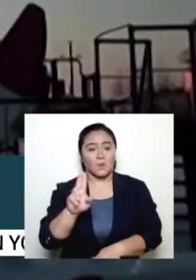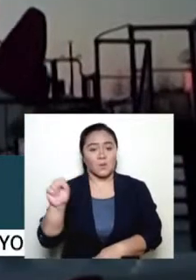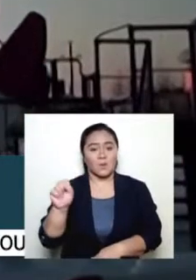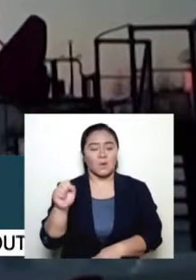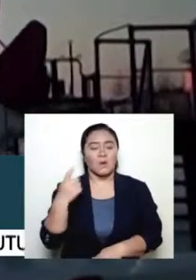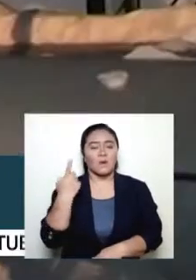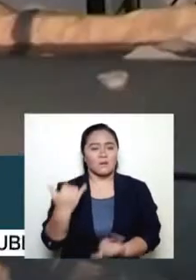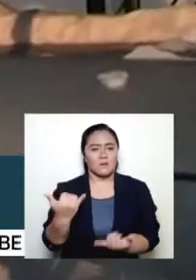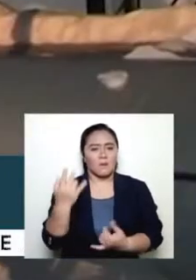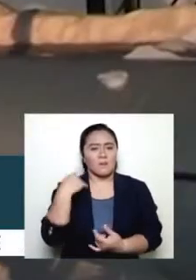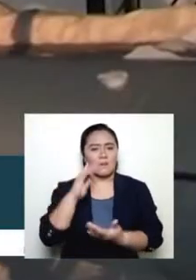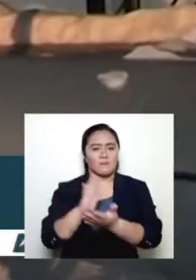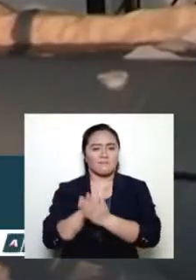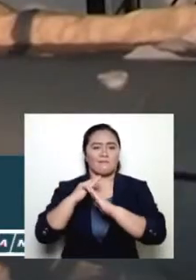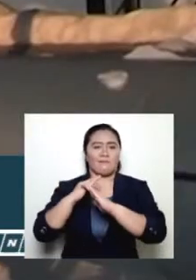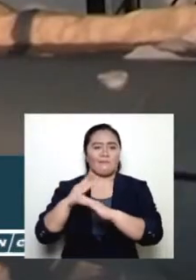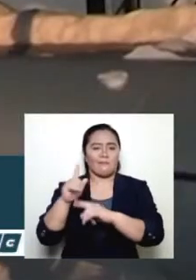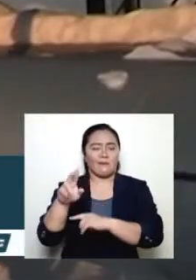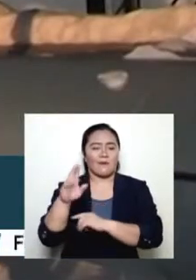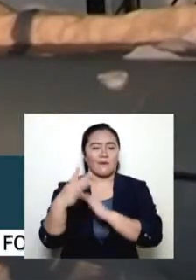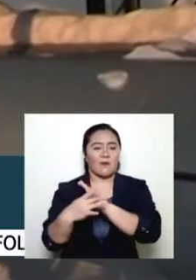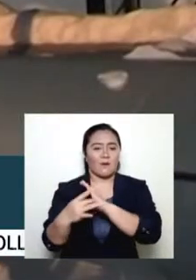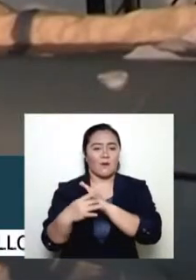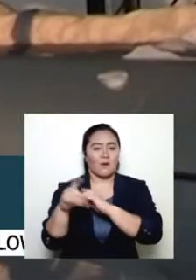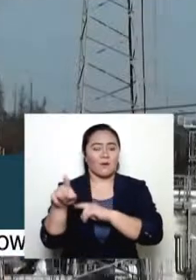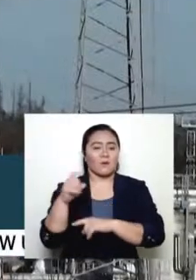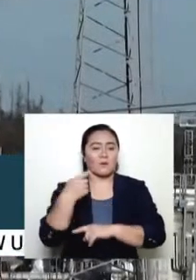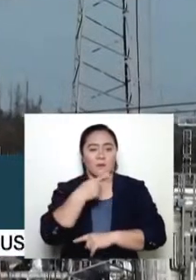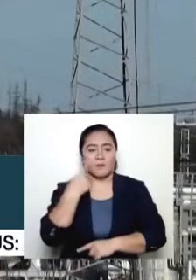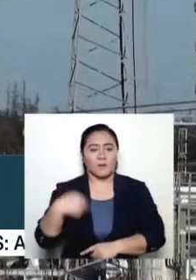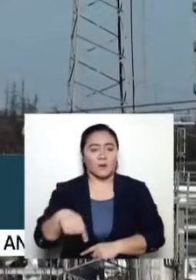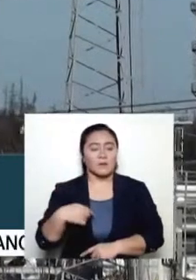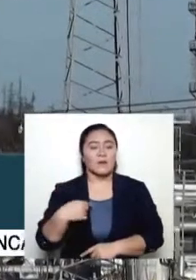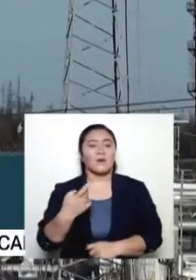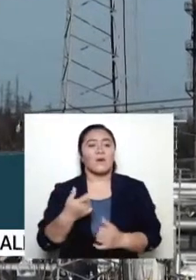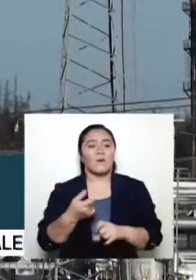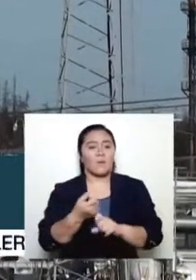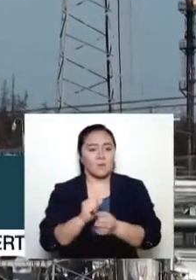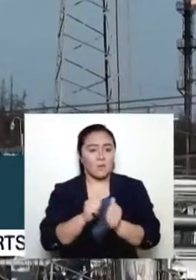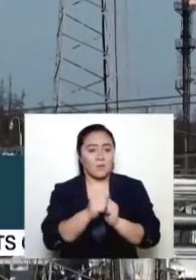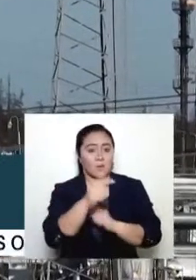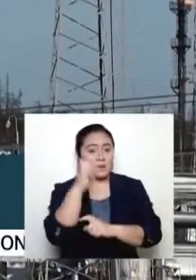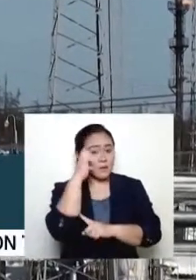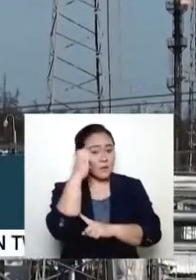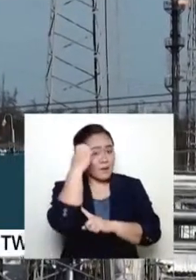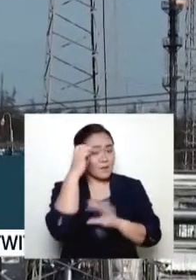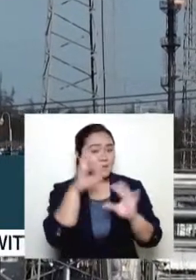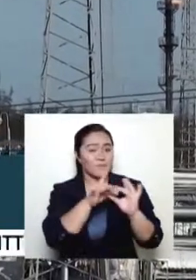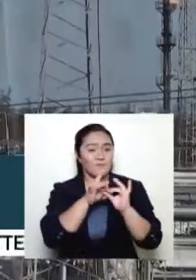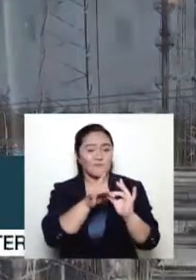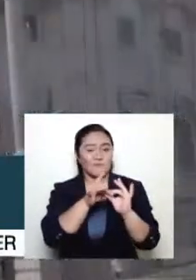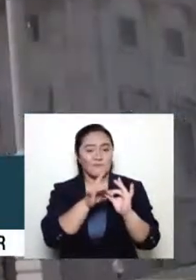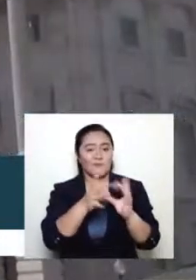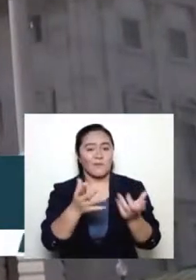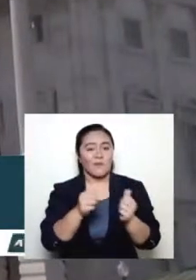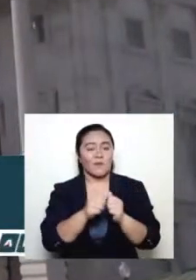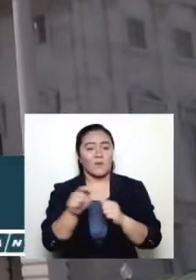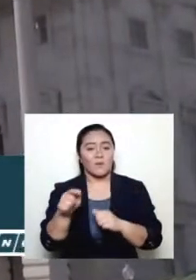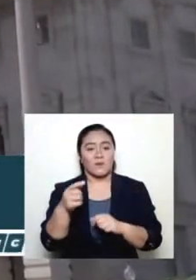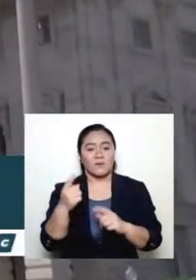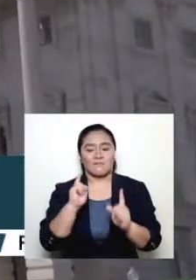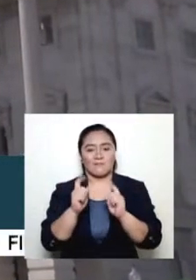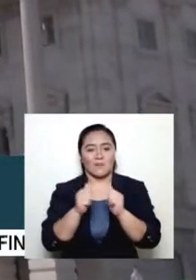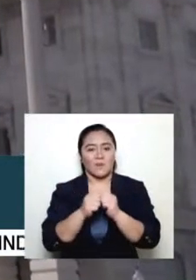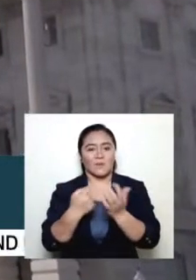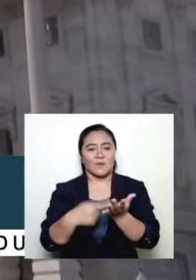Russian oil imports without the participation of allies in Europe. Two people familiar with the matter told Reuters Monday. The White House is